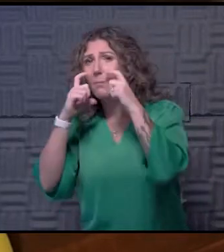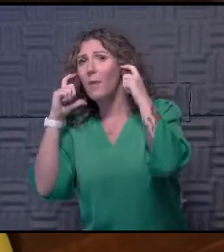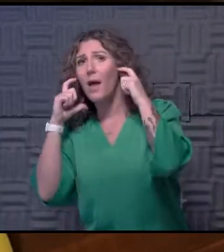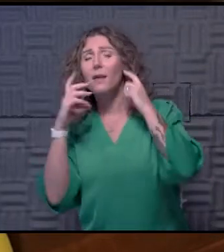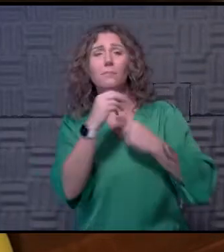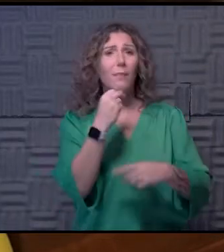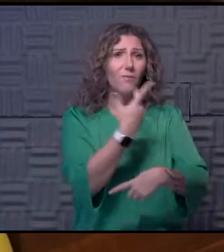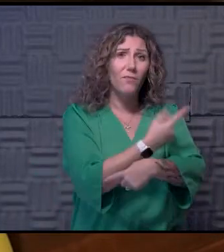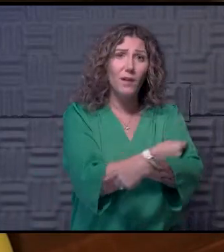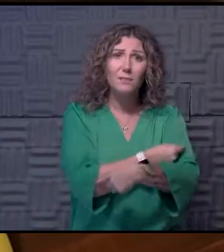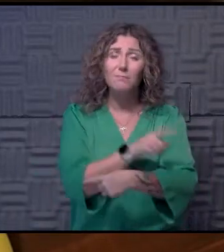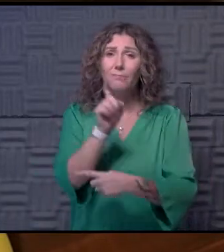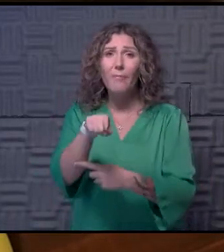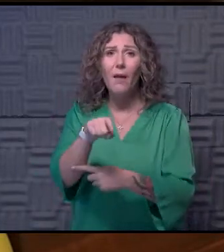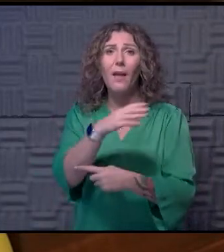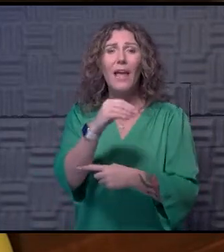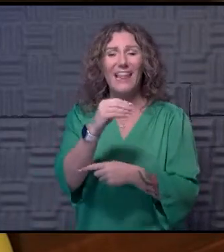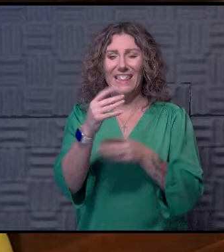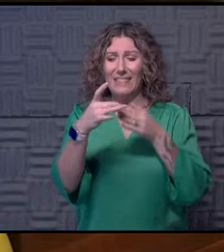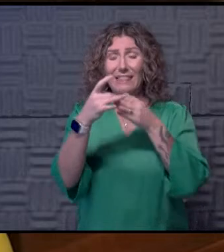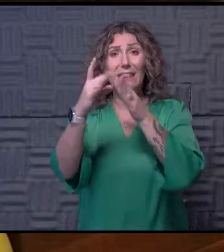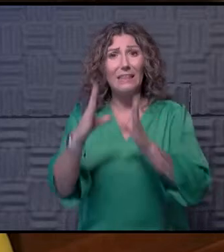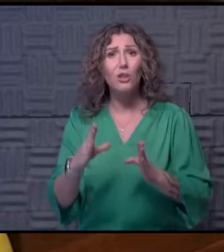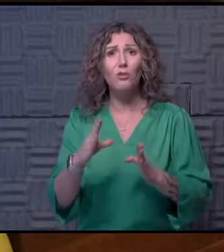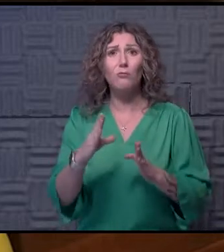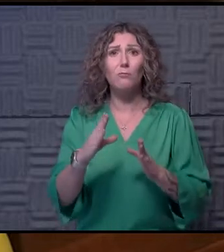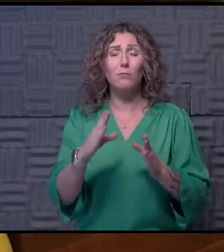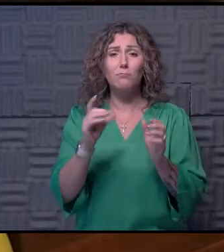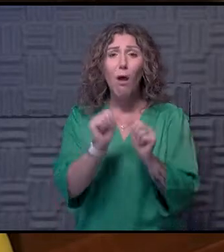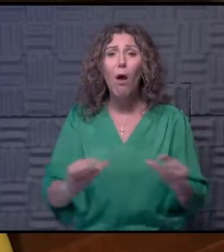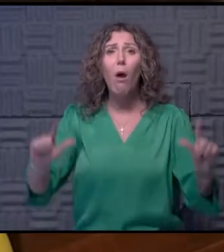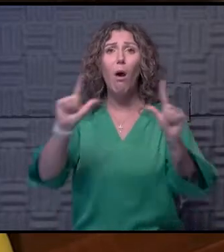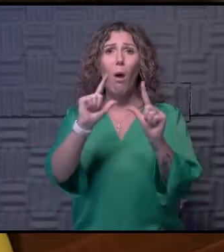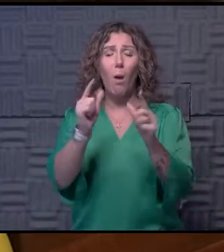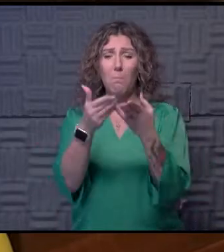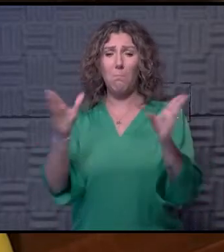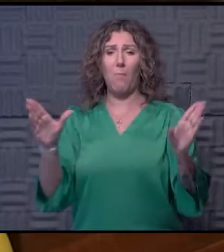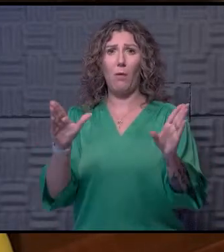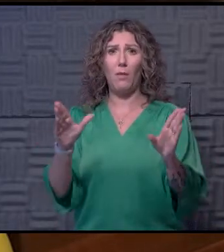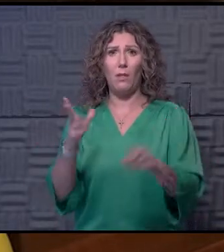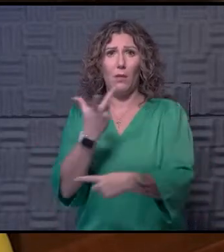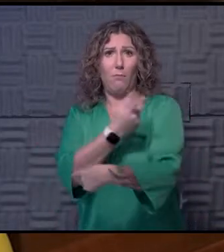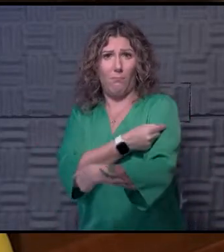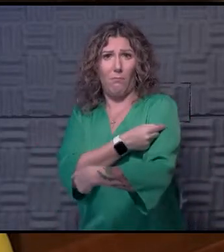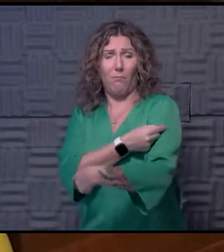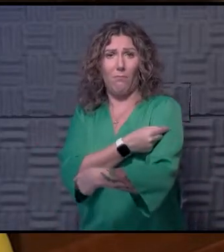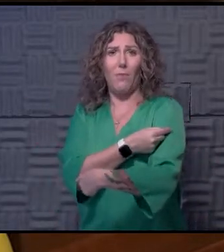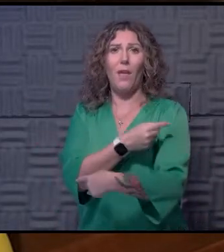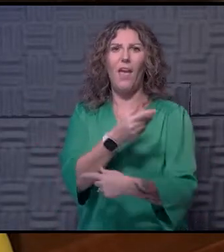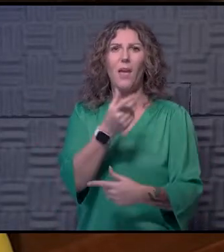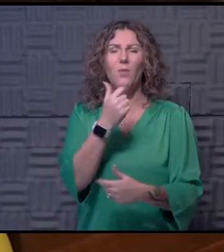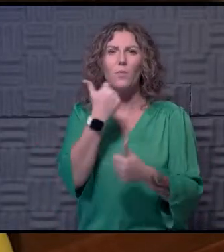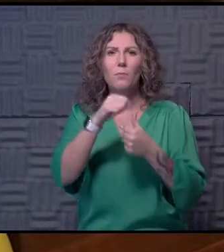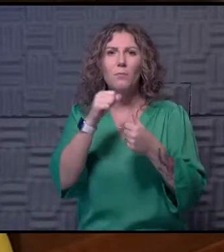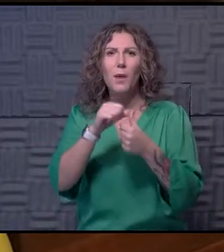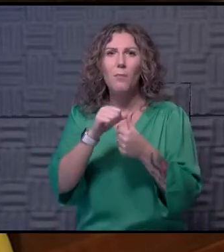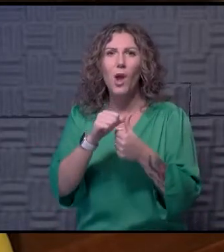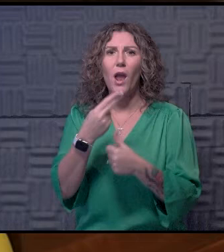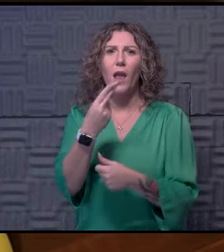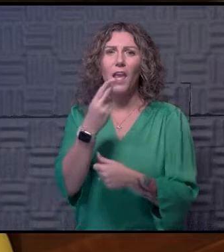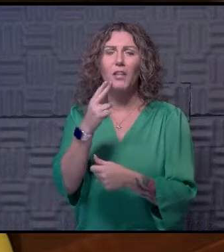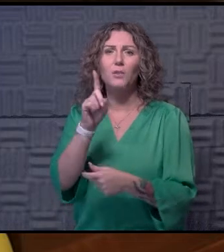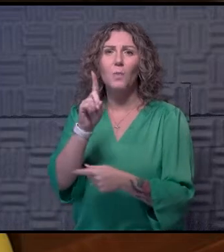taking a vaccine. And we need our leaders to publicly get the vaccine. I remember when we had H1N1 and President